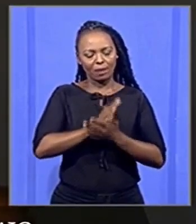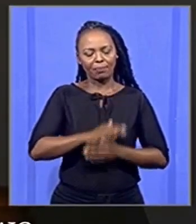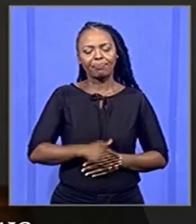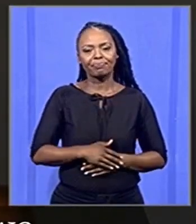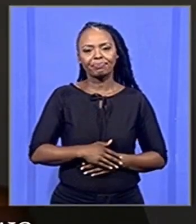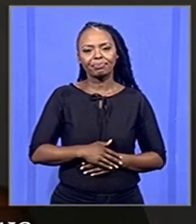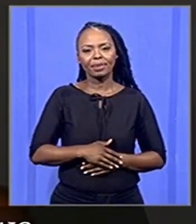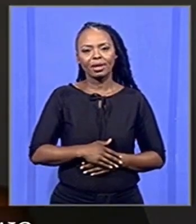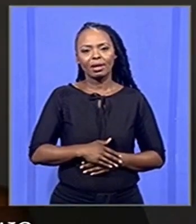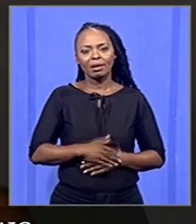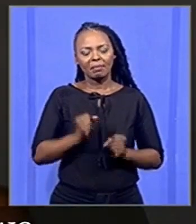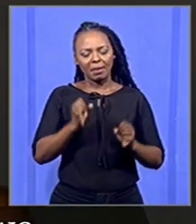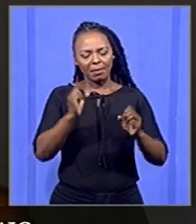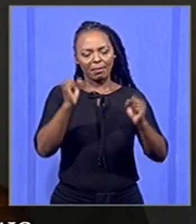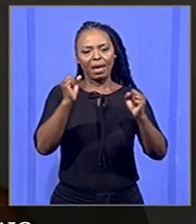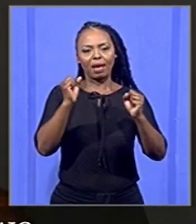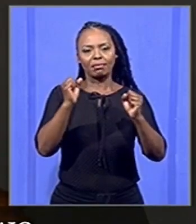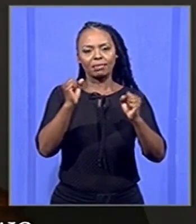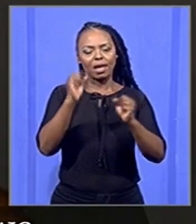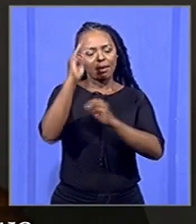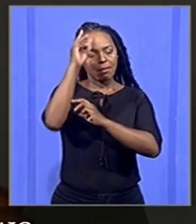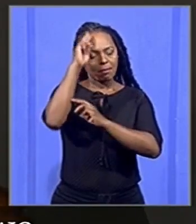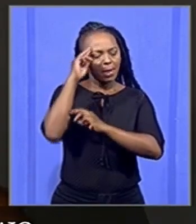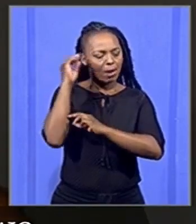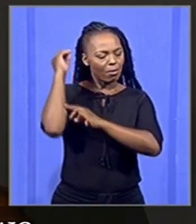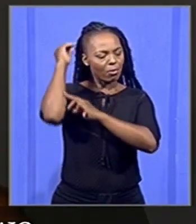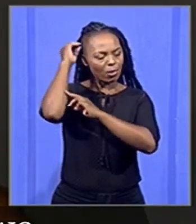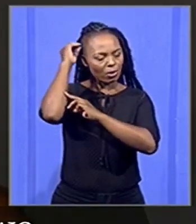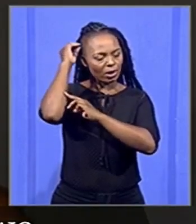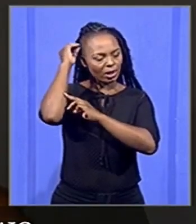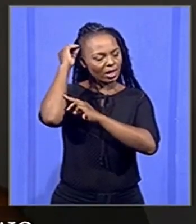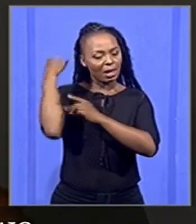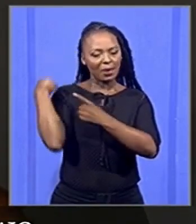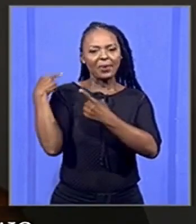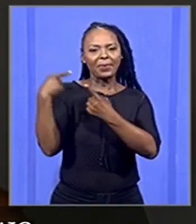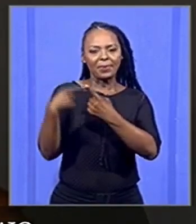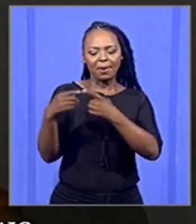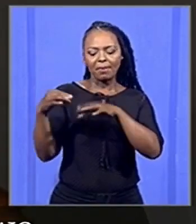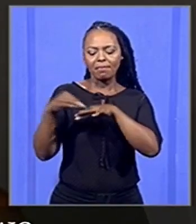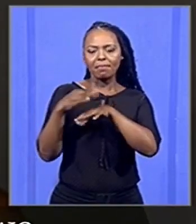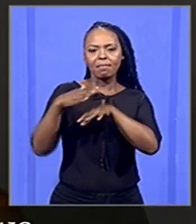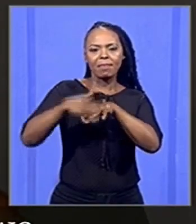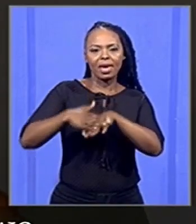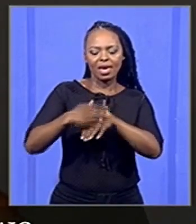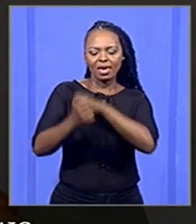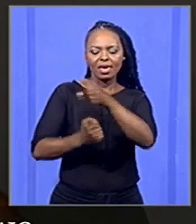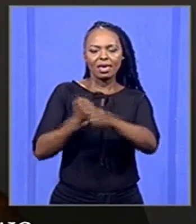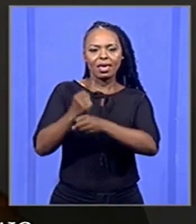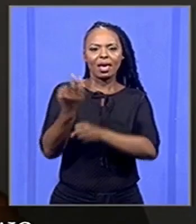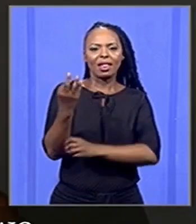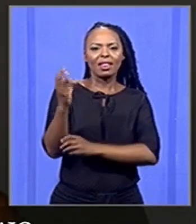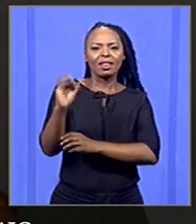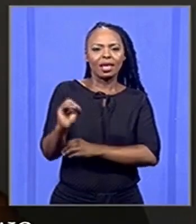surrounded by memories of the journey of our marriage of over 30 years.